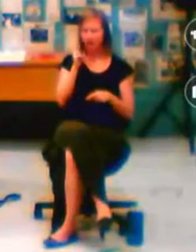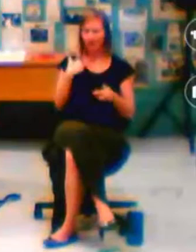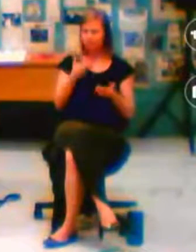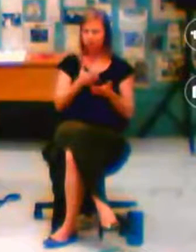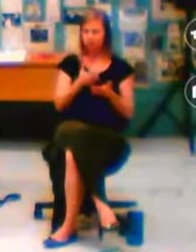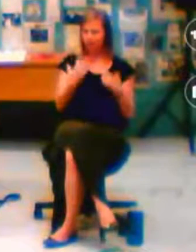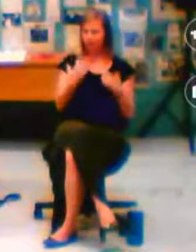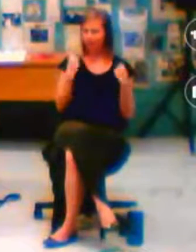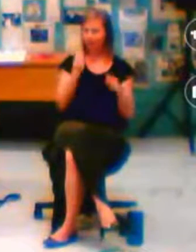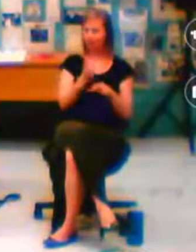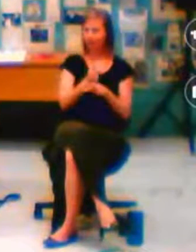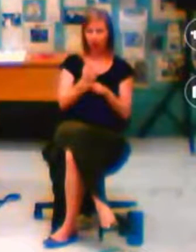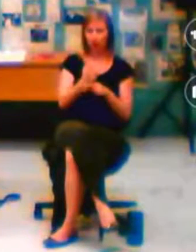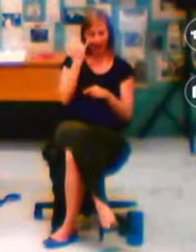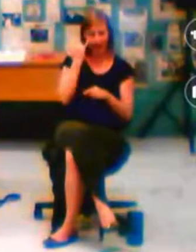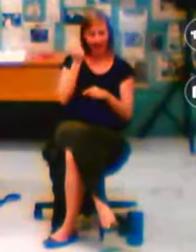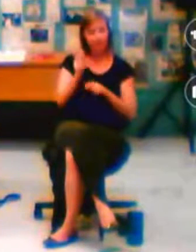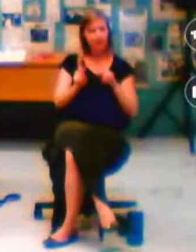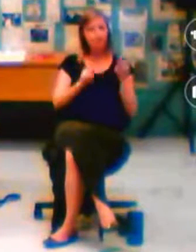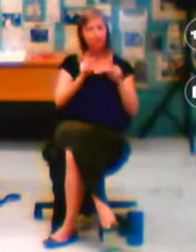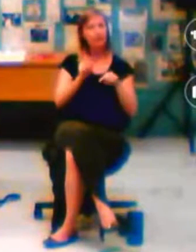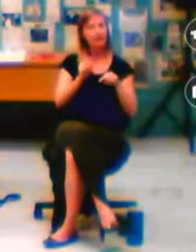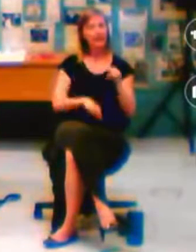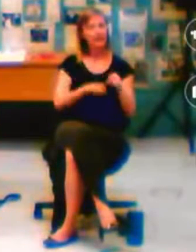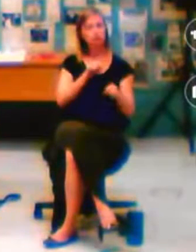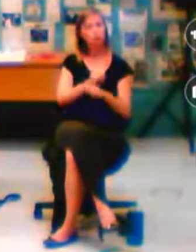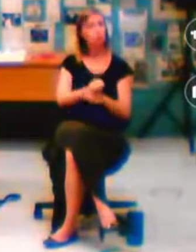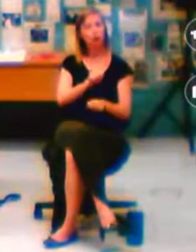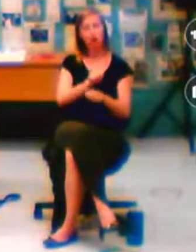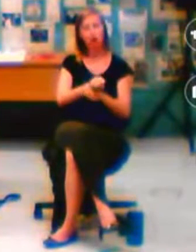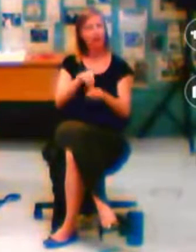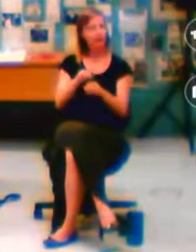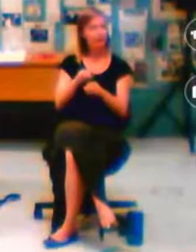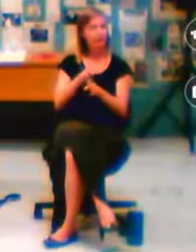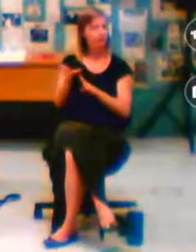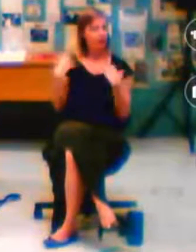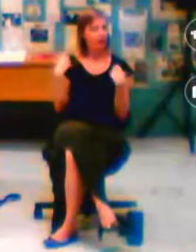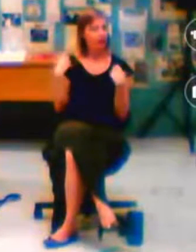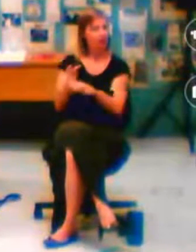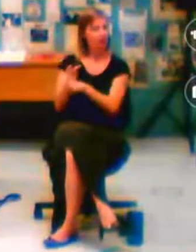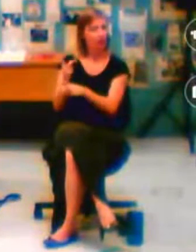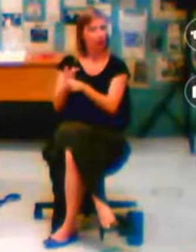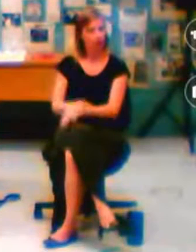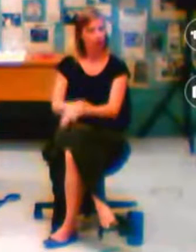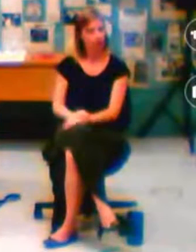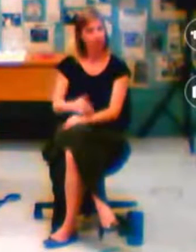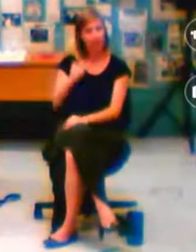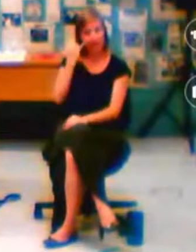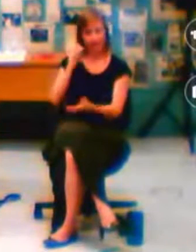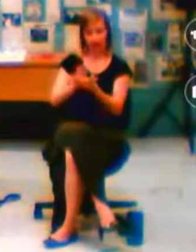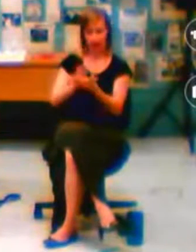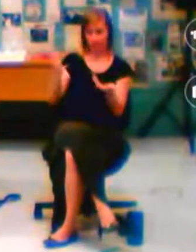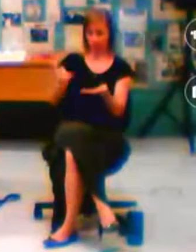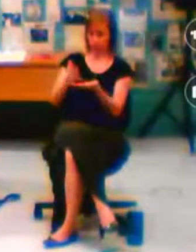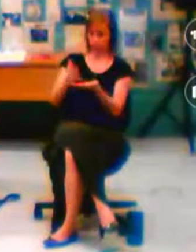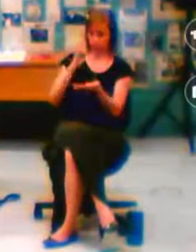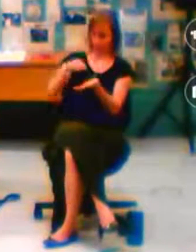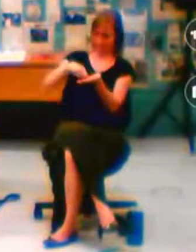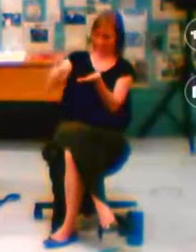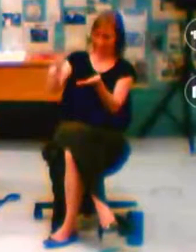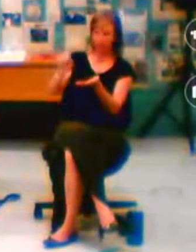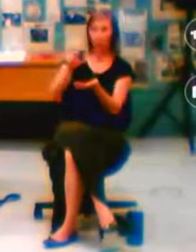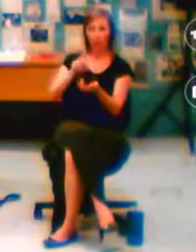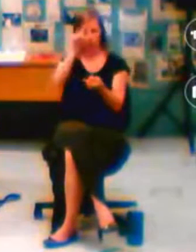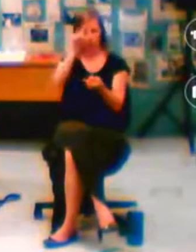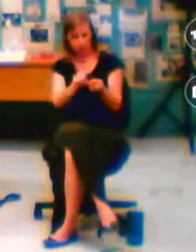is that plans that are structured like this don't produce much innovation. People talk about a right to health care. You don't have a right to health care